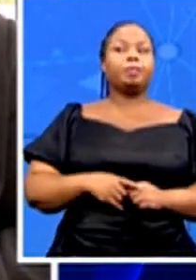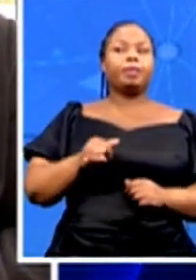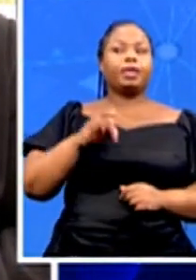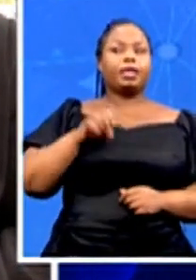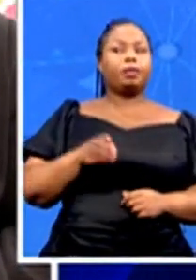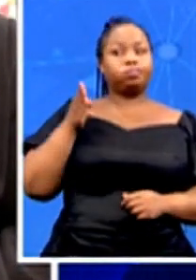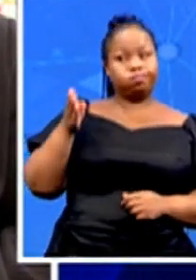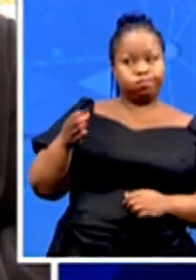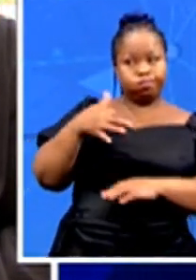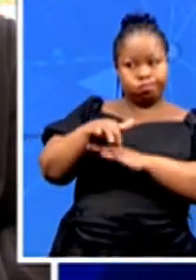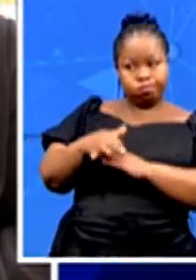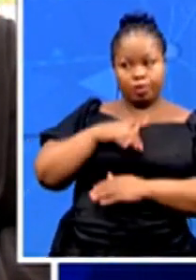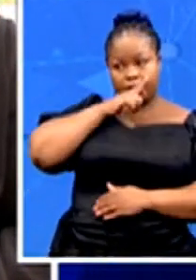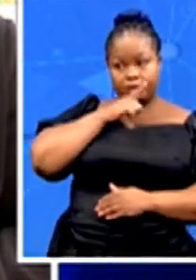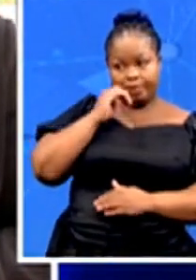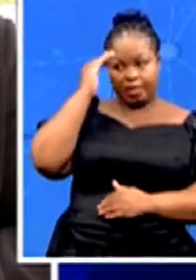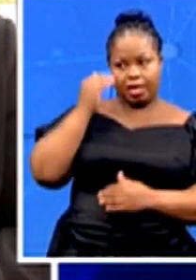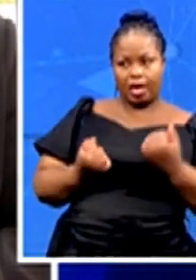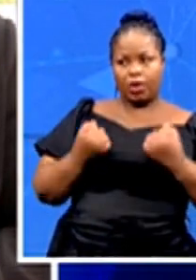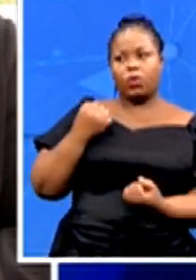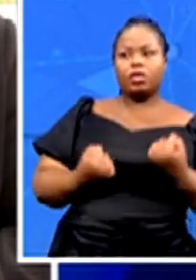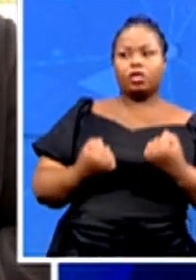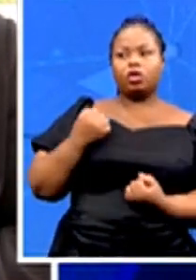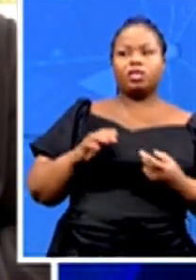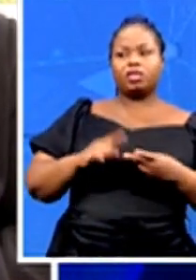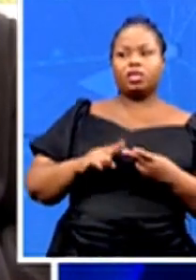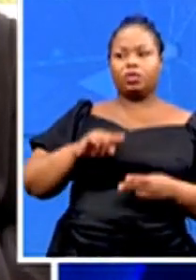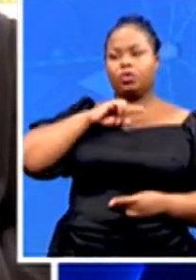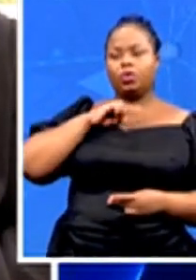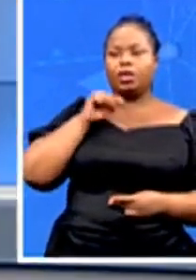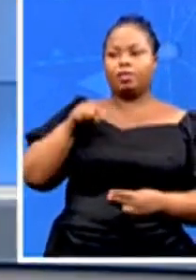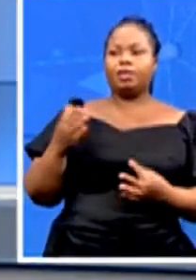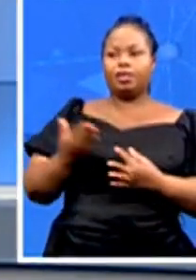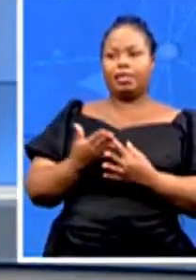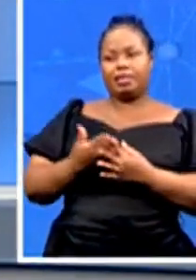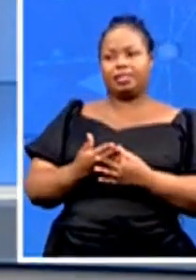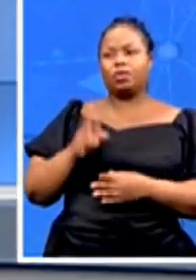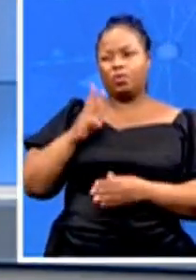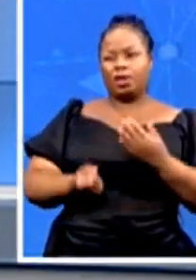wherein the Billy Downer recusal case will be in progress from 10 a.m. Meanwhile, the